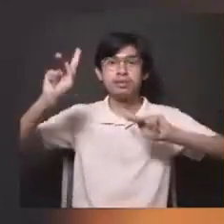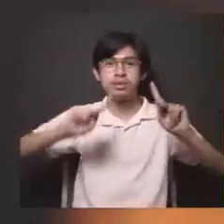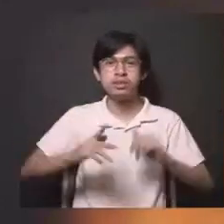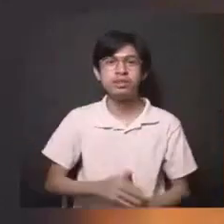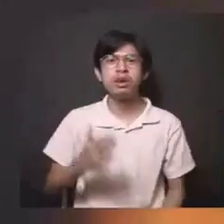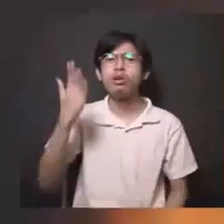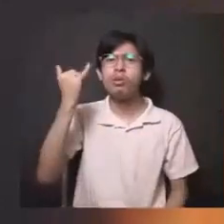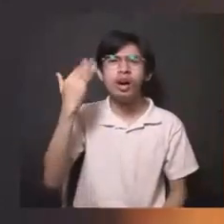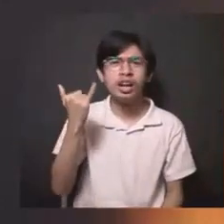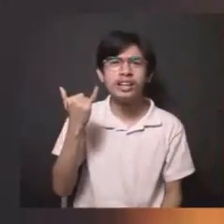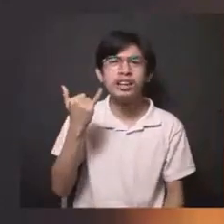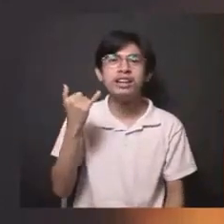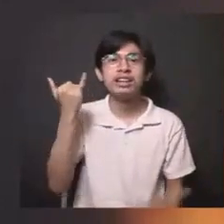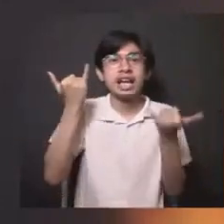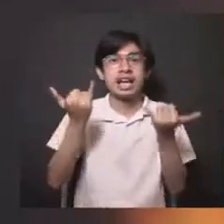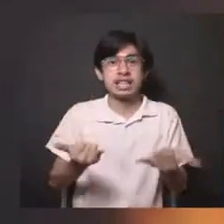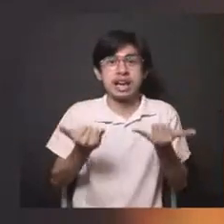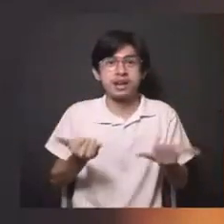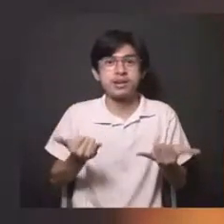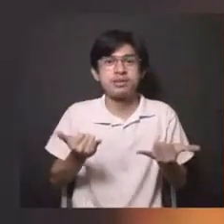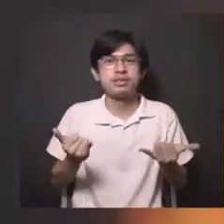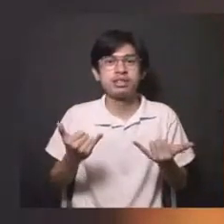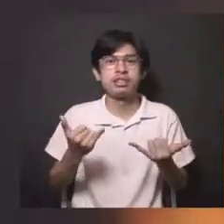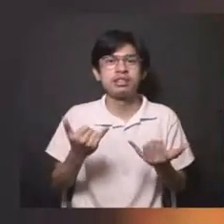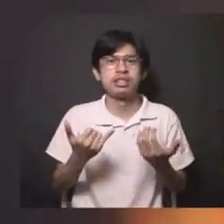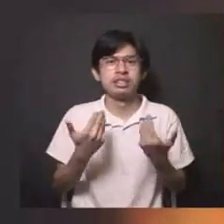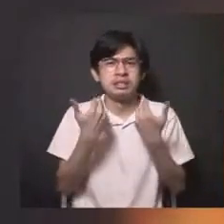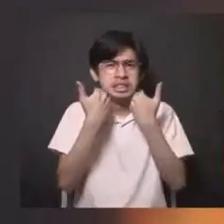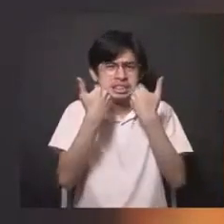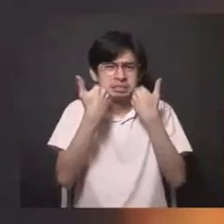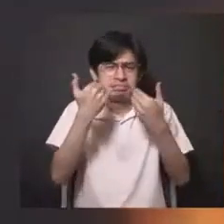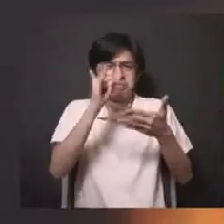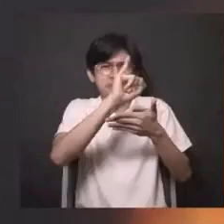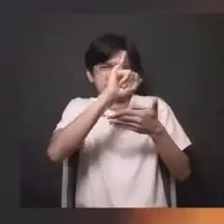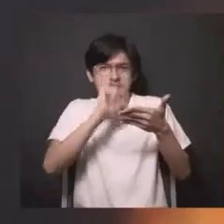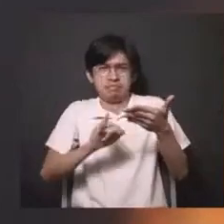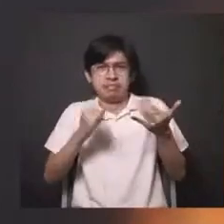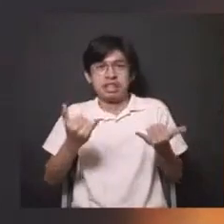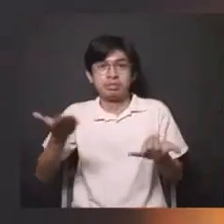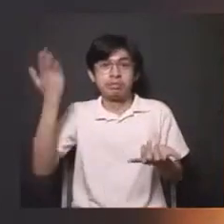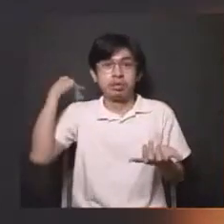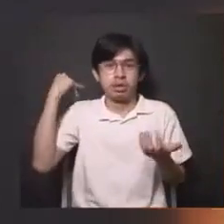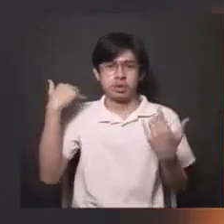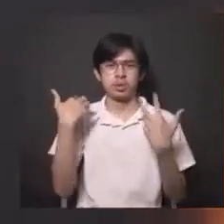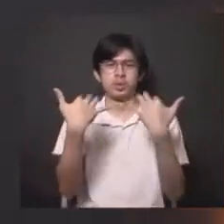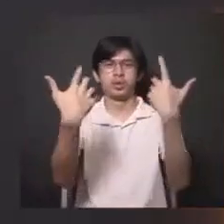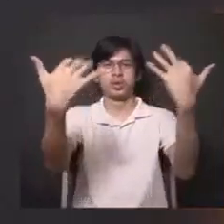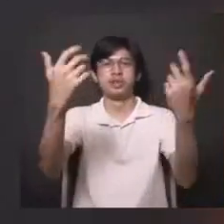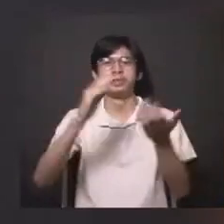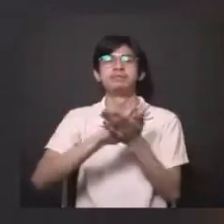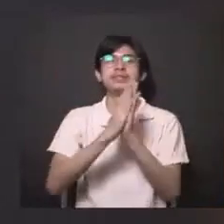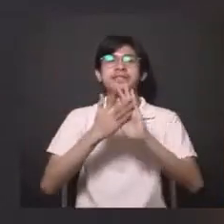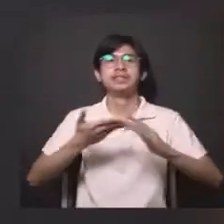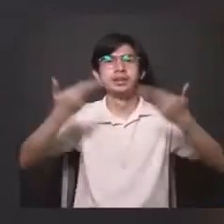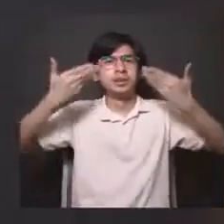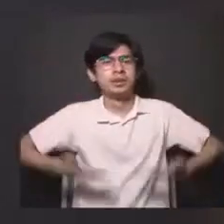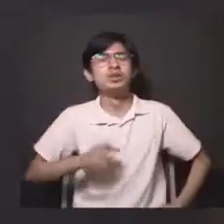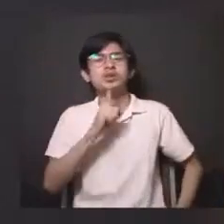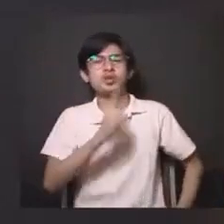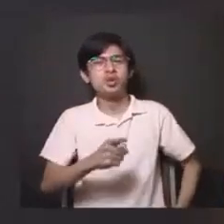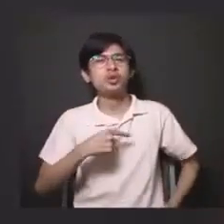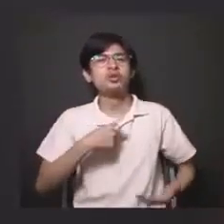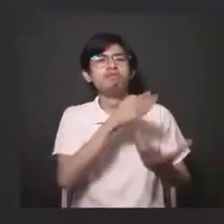introvert on stage became somebody who reaches out to massive